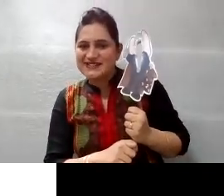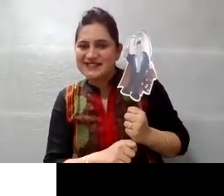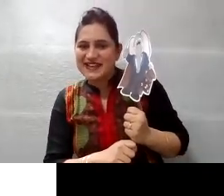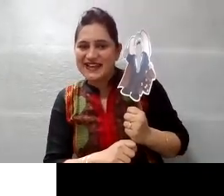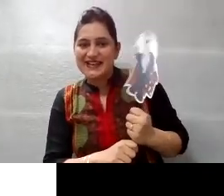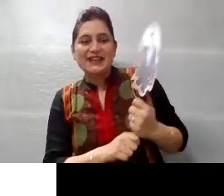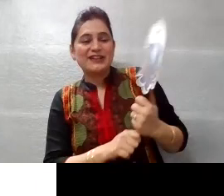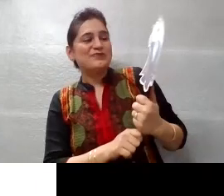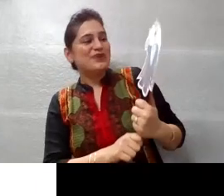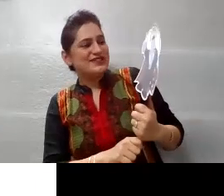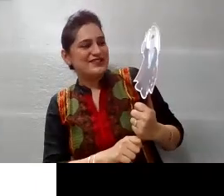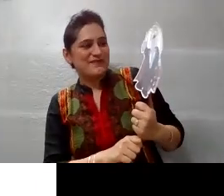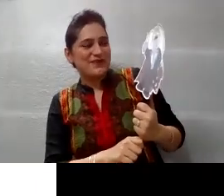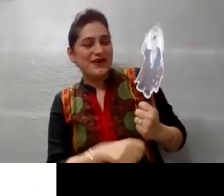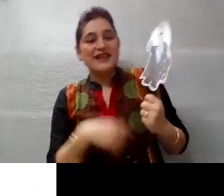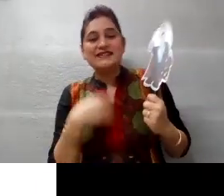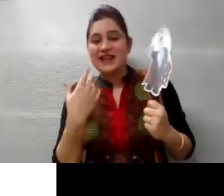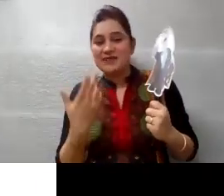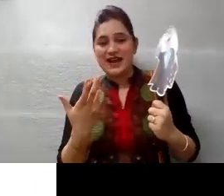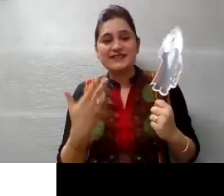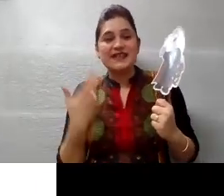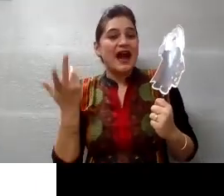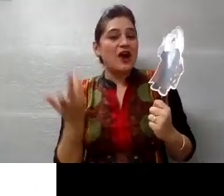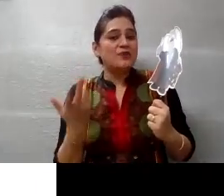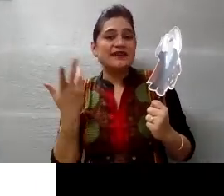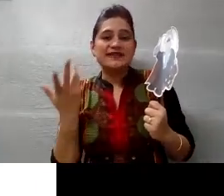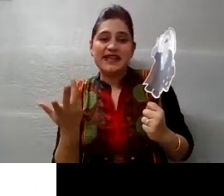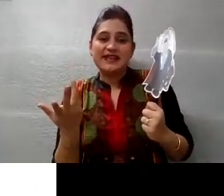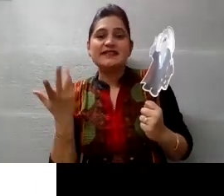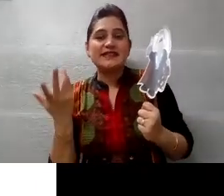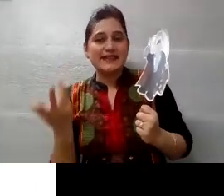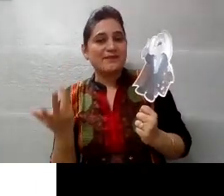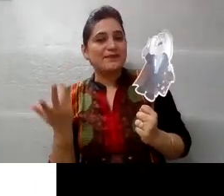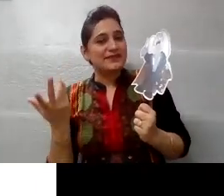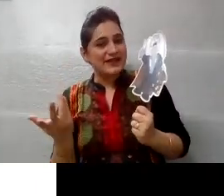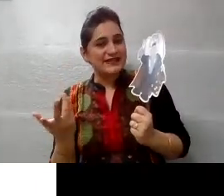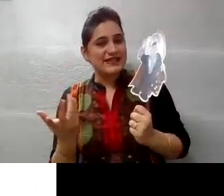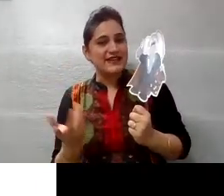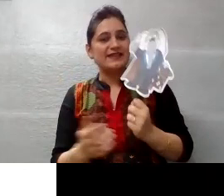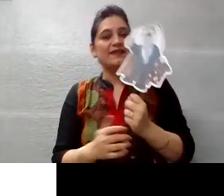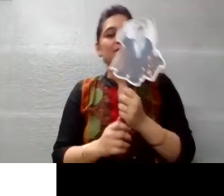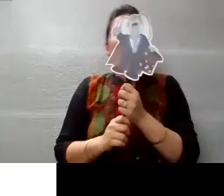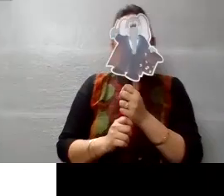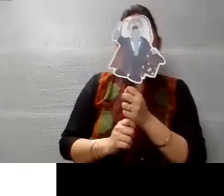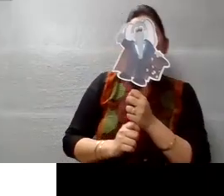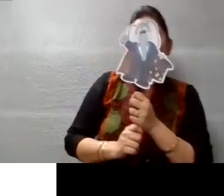to tell us today. Come on Jumbo, tell us how many tens in the number 30.